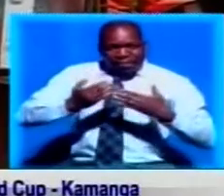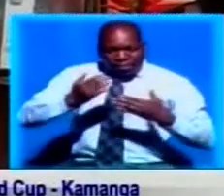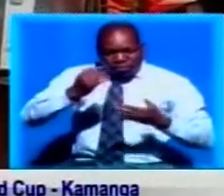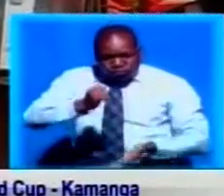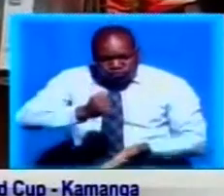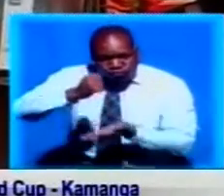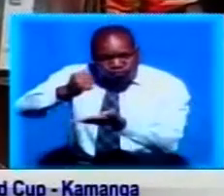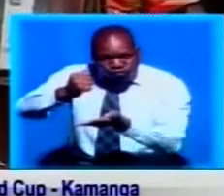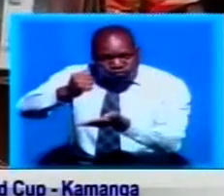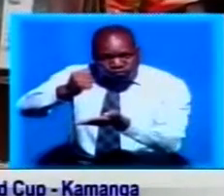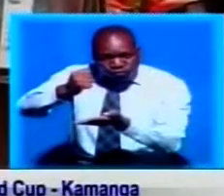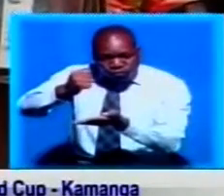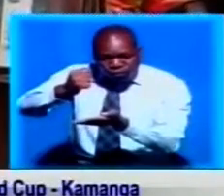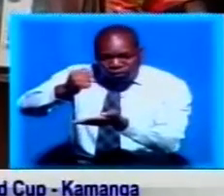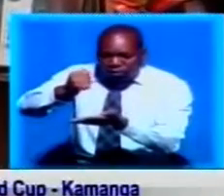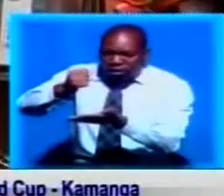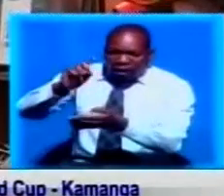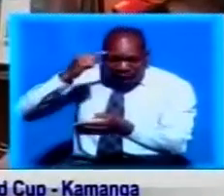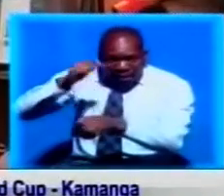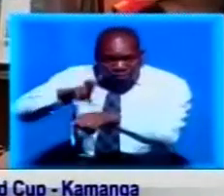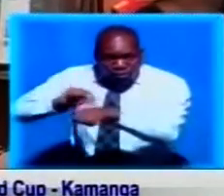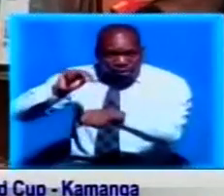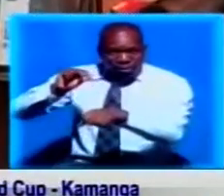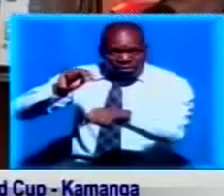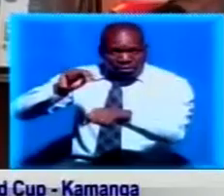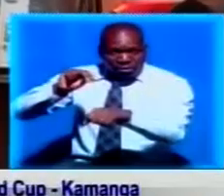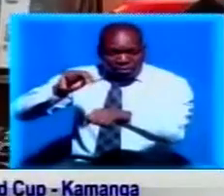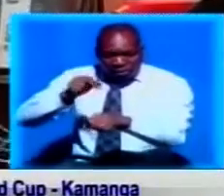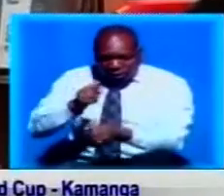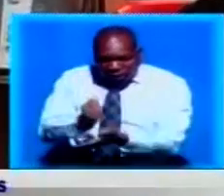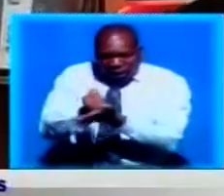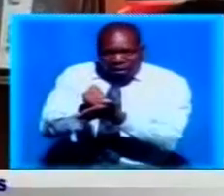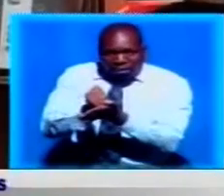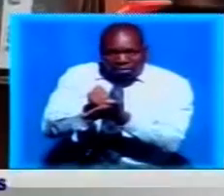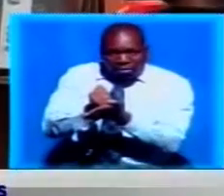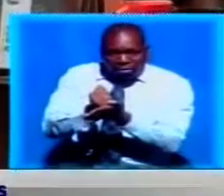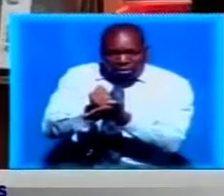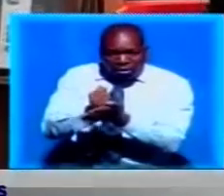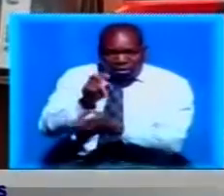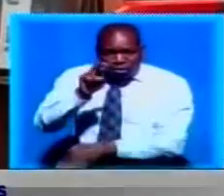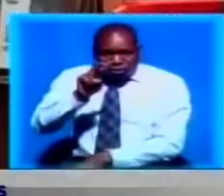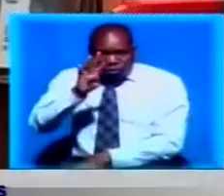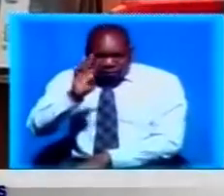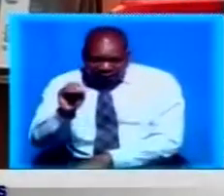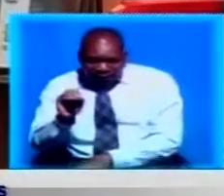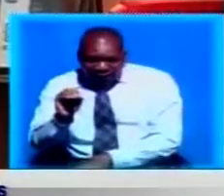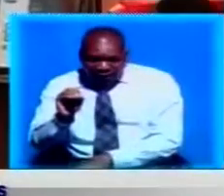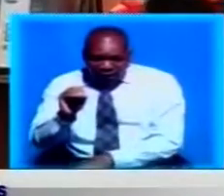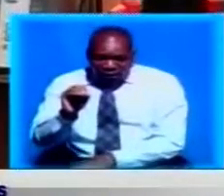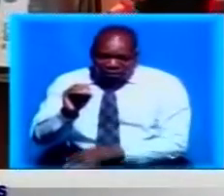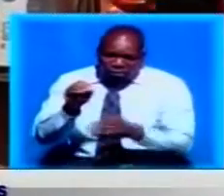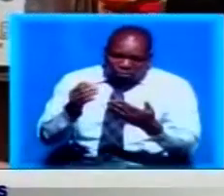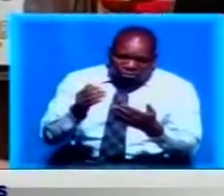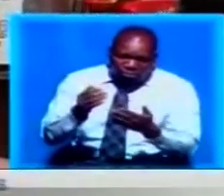support from the Swedish government, which enabled us to construct the 2 48-bed hostels